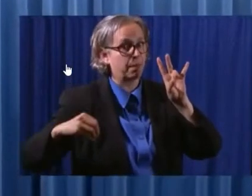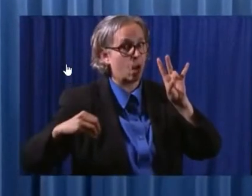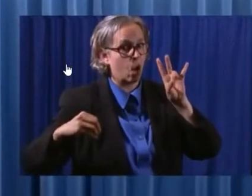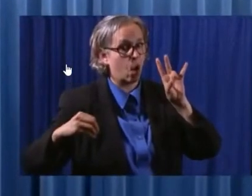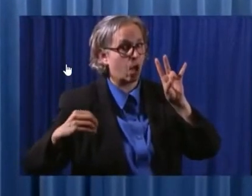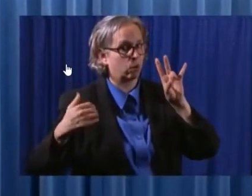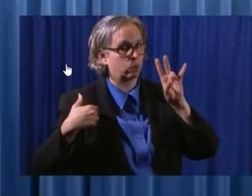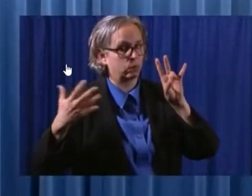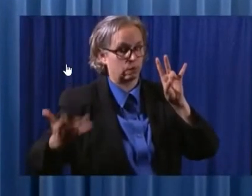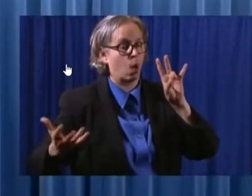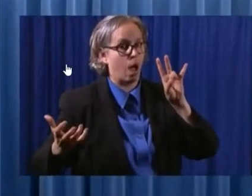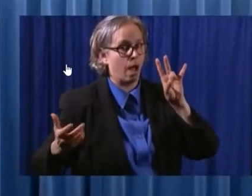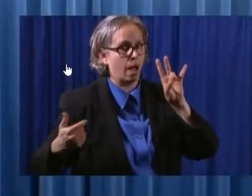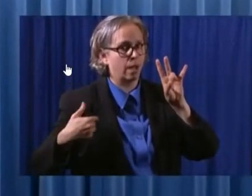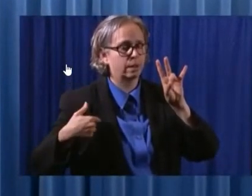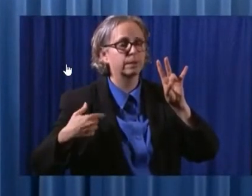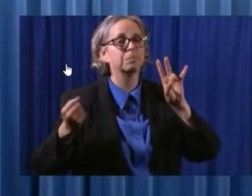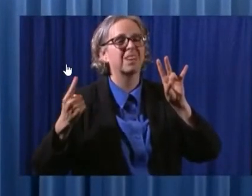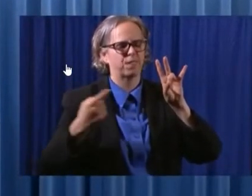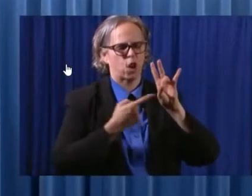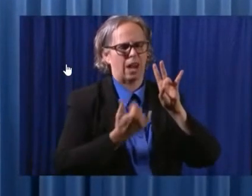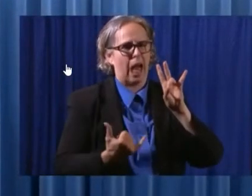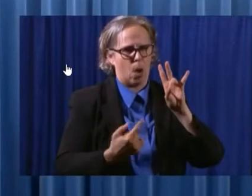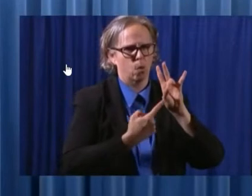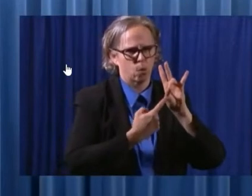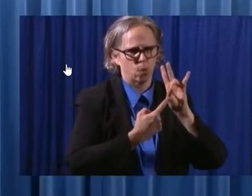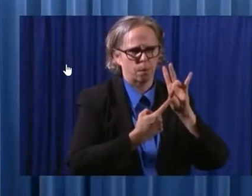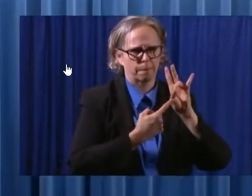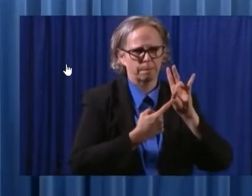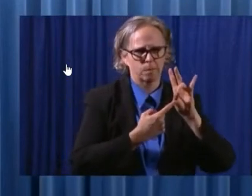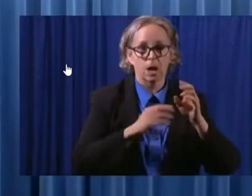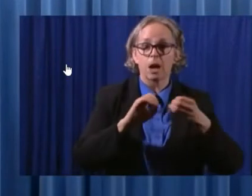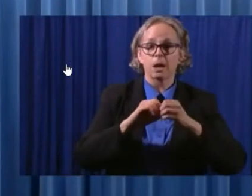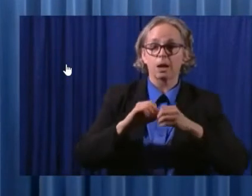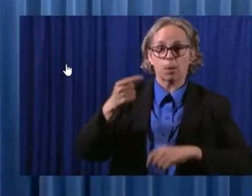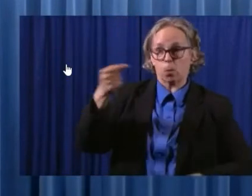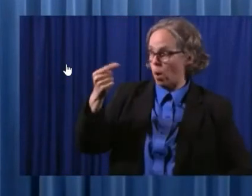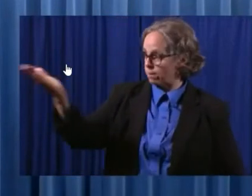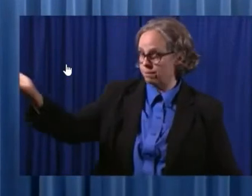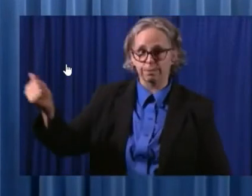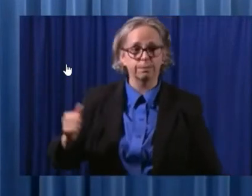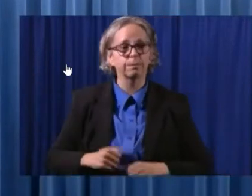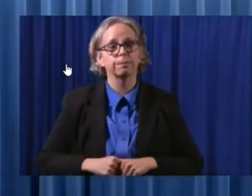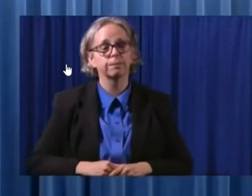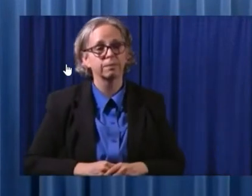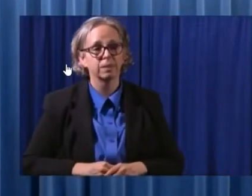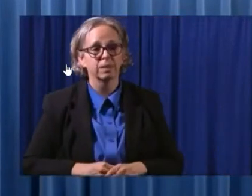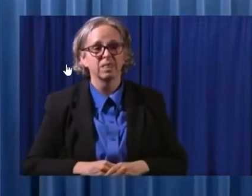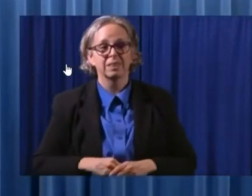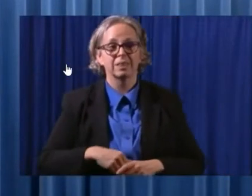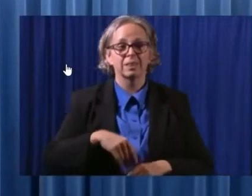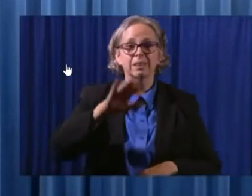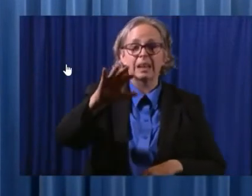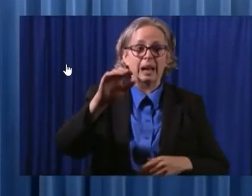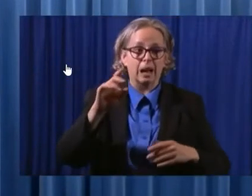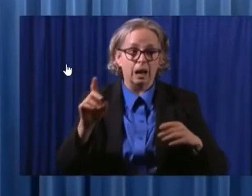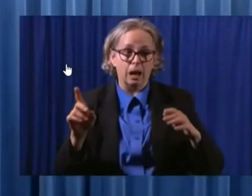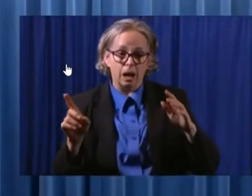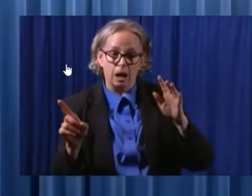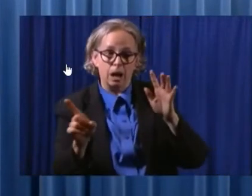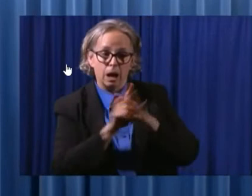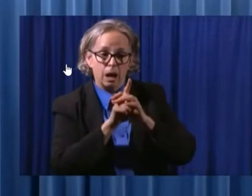that appropriate data. Indicator number 1, new cases per capita. When the data shows that